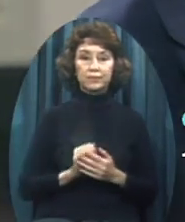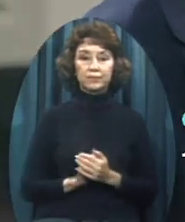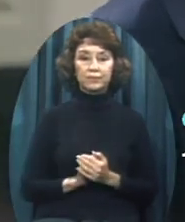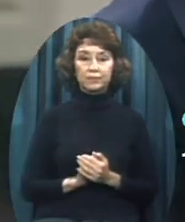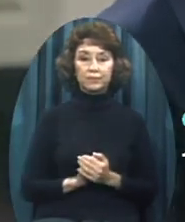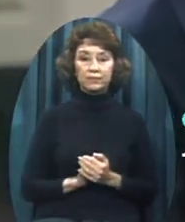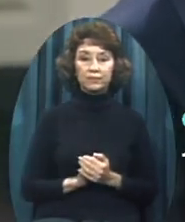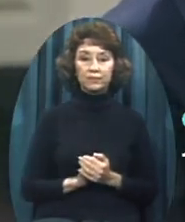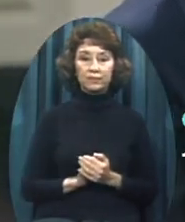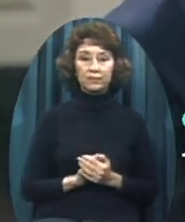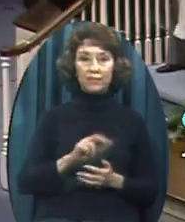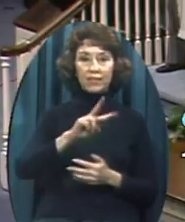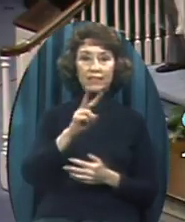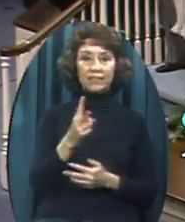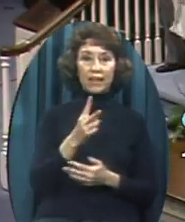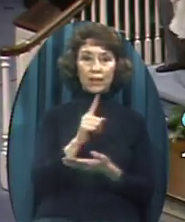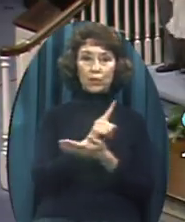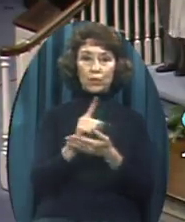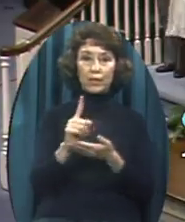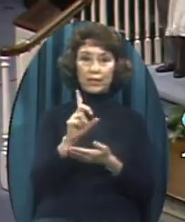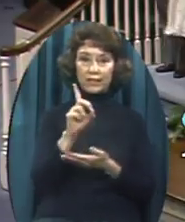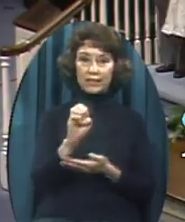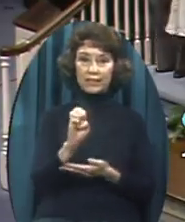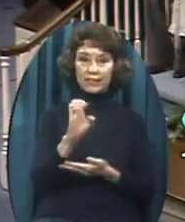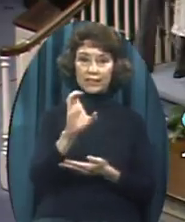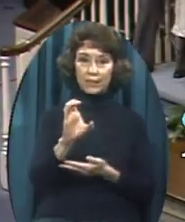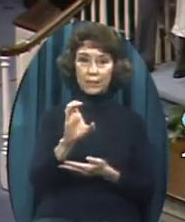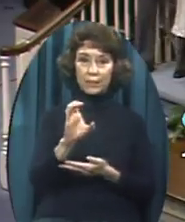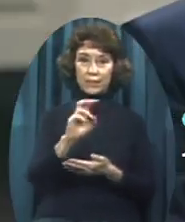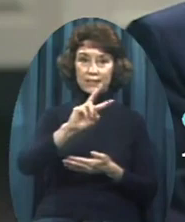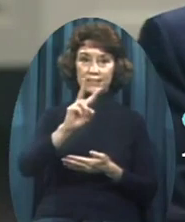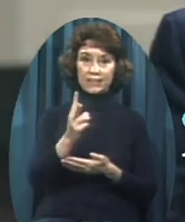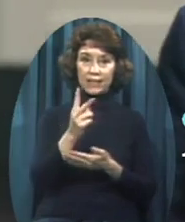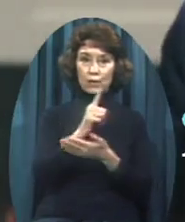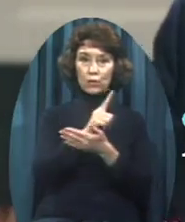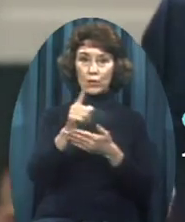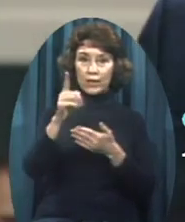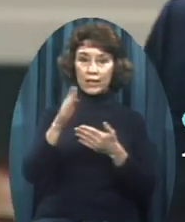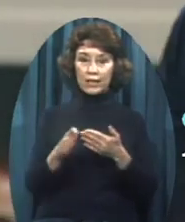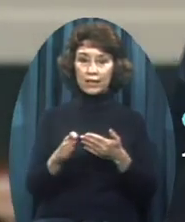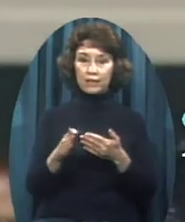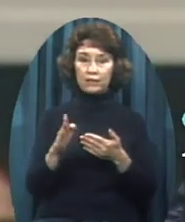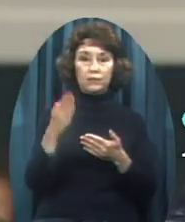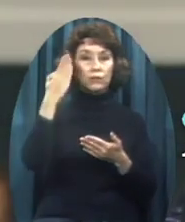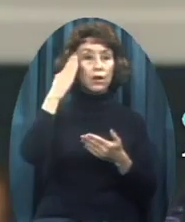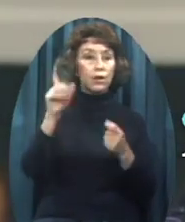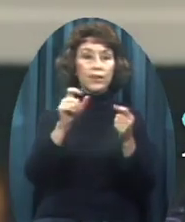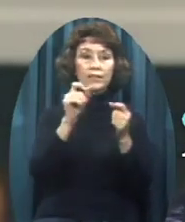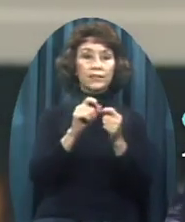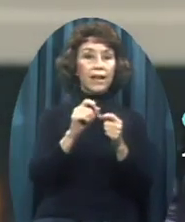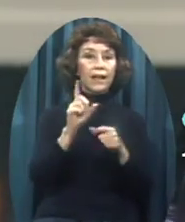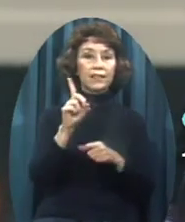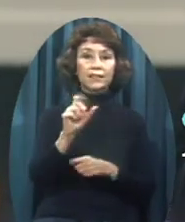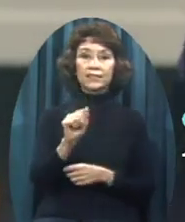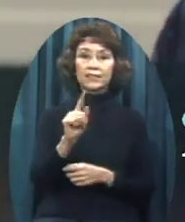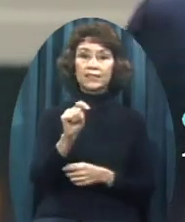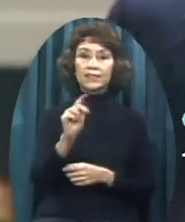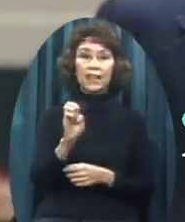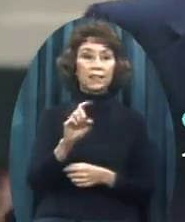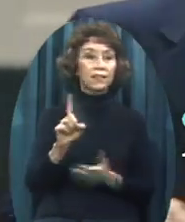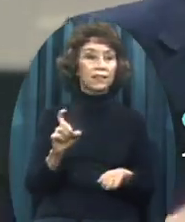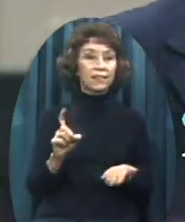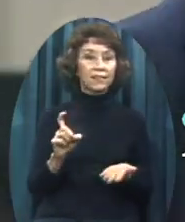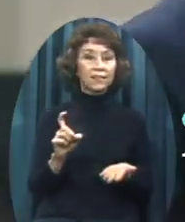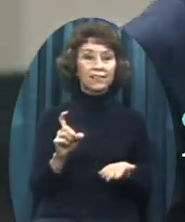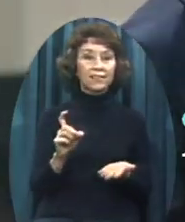in December, Living Christmas Tree, the second weekend? Does anybody have the exact dates?